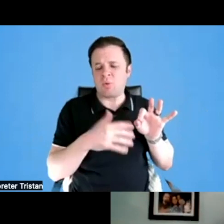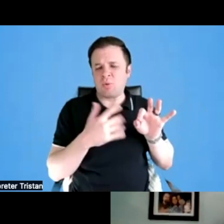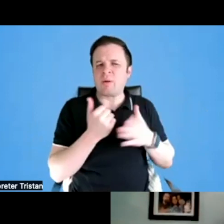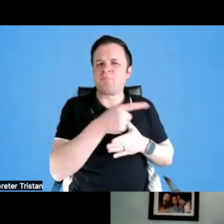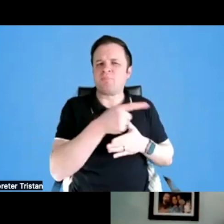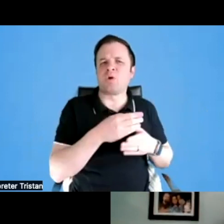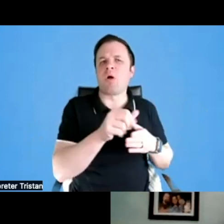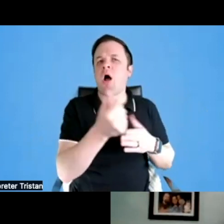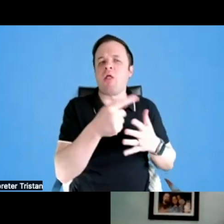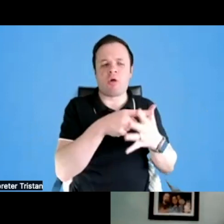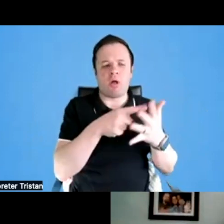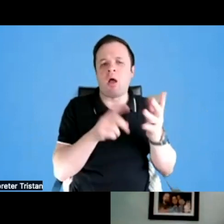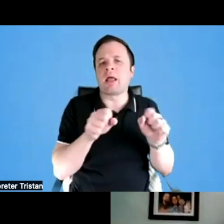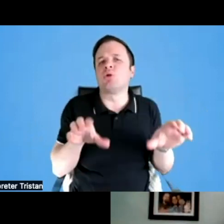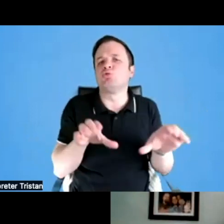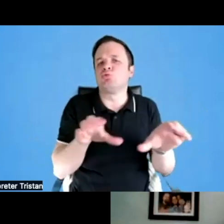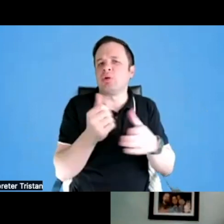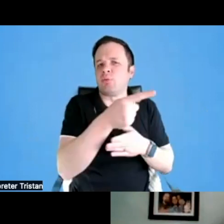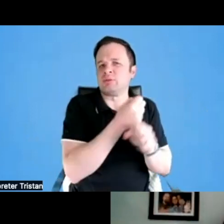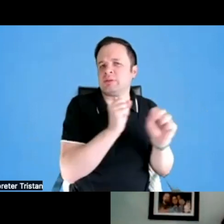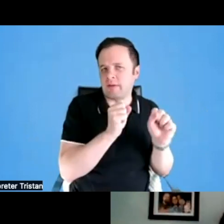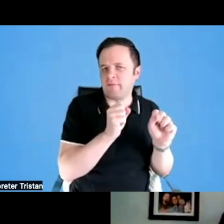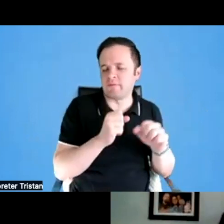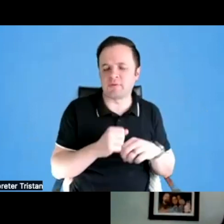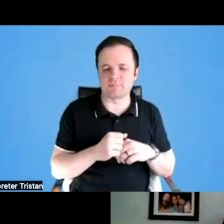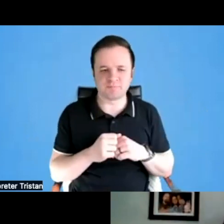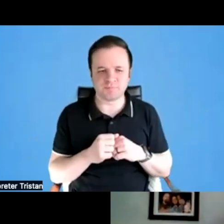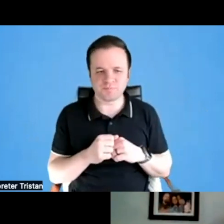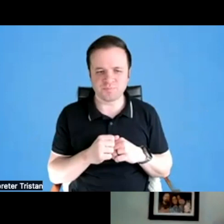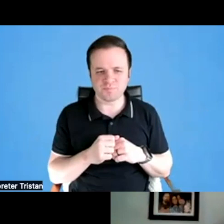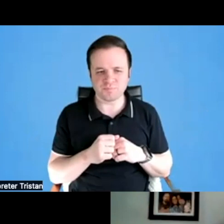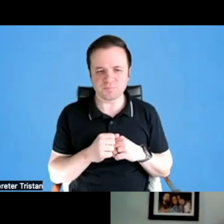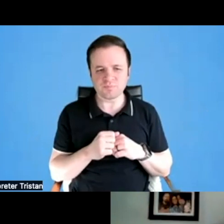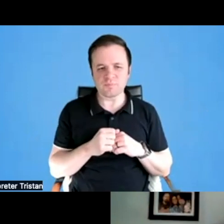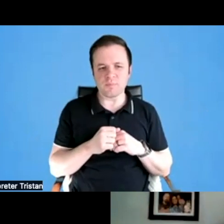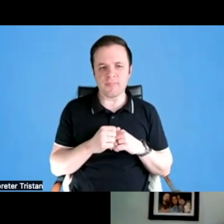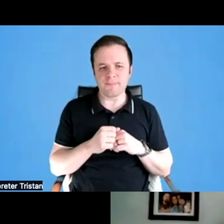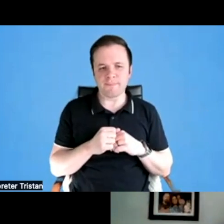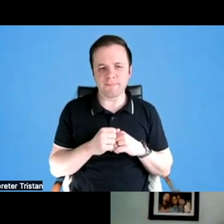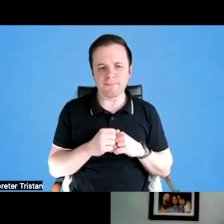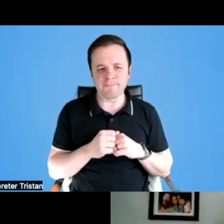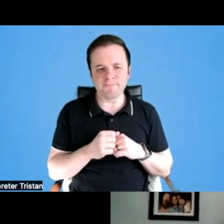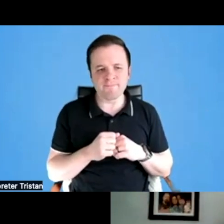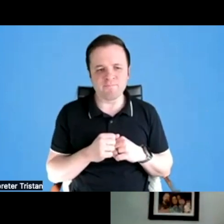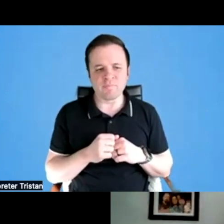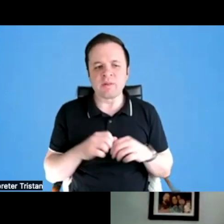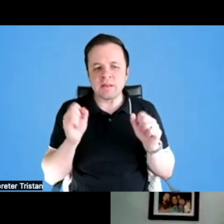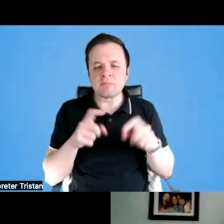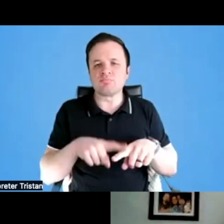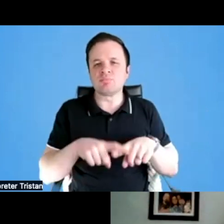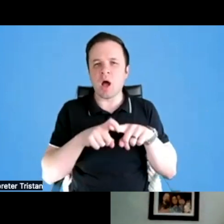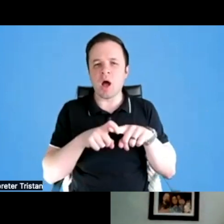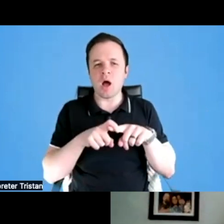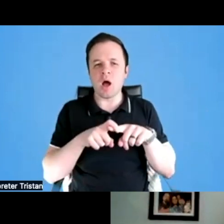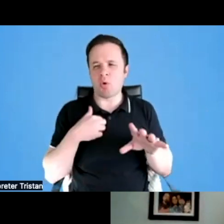up other strategies that could actually help keep her safe from the domestic violence. And so it's being able to like stop and say like, I'm